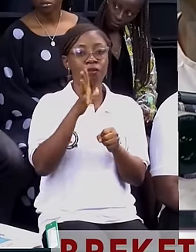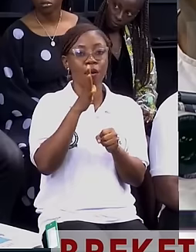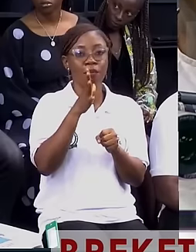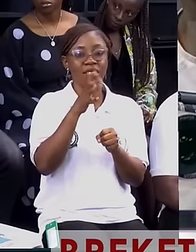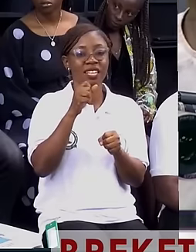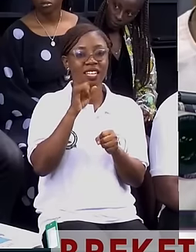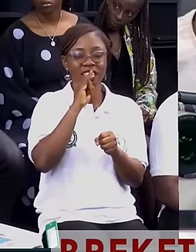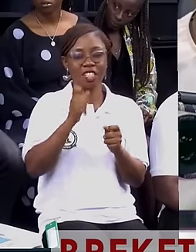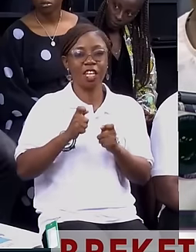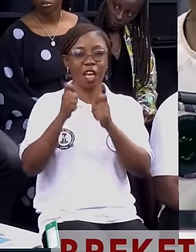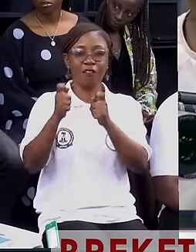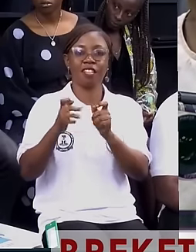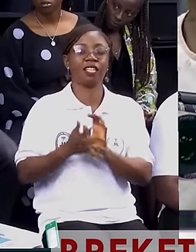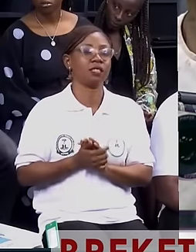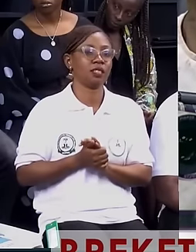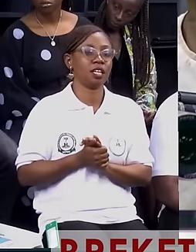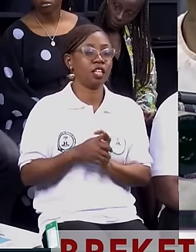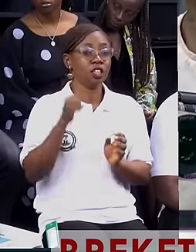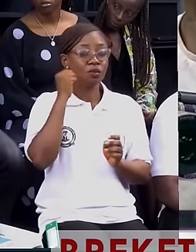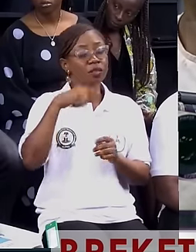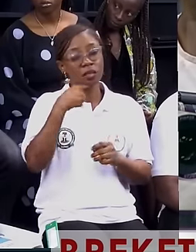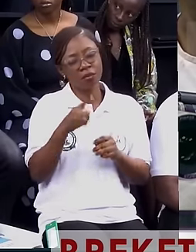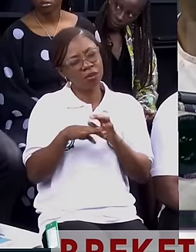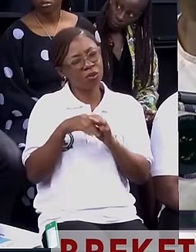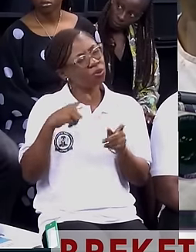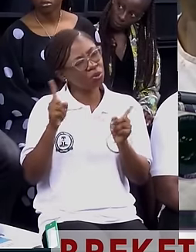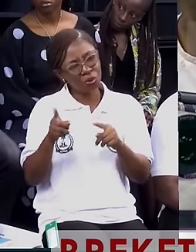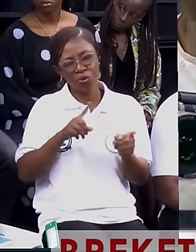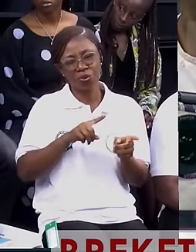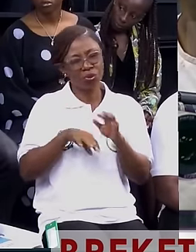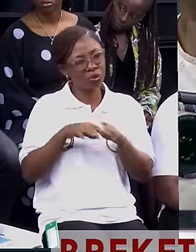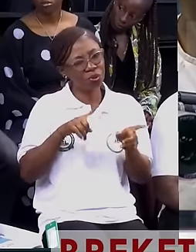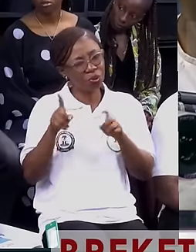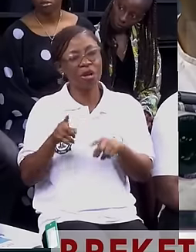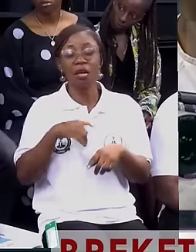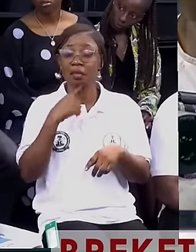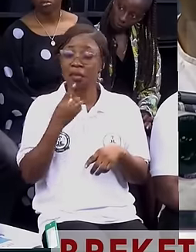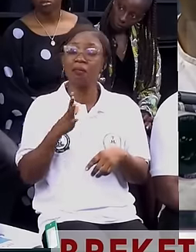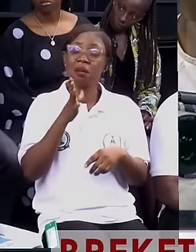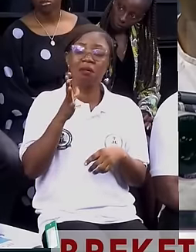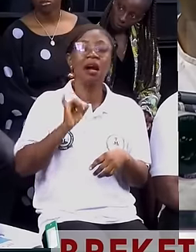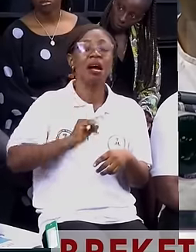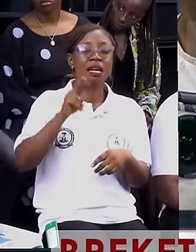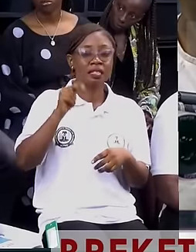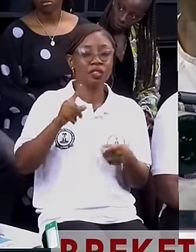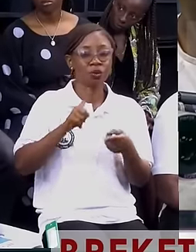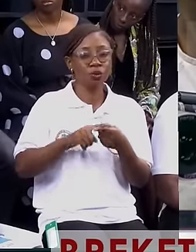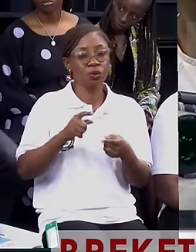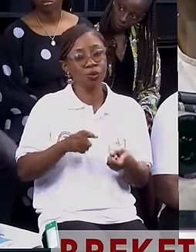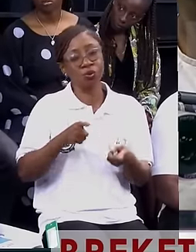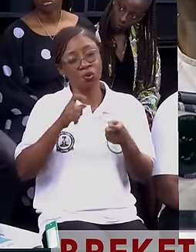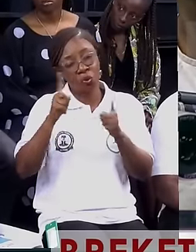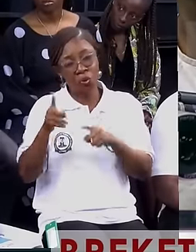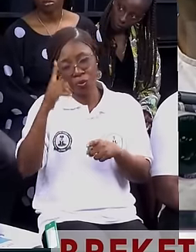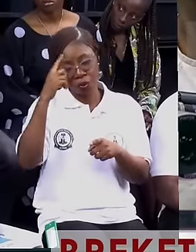is. So continue. So she was telling me not to go. I said, Mommy, I need to go, because you know, now I got to fix up things for